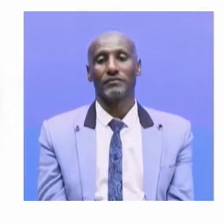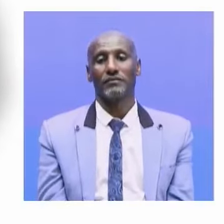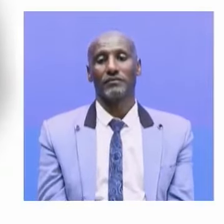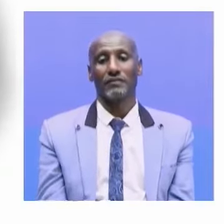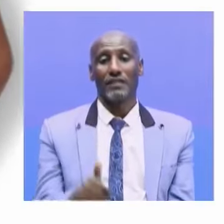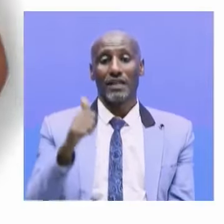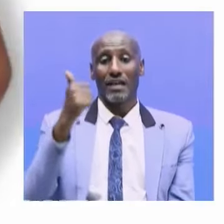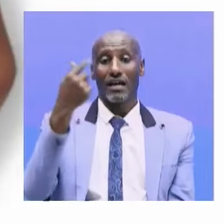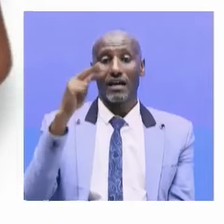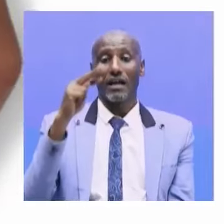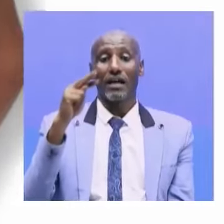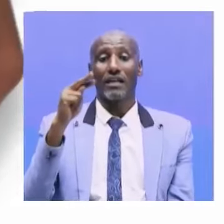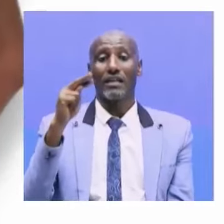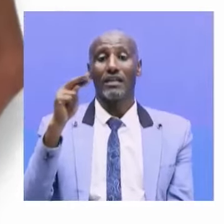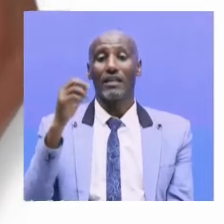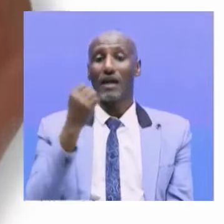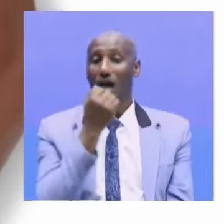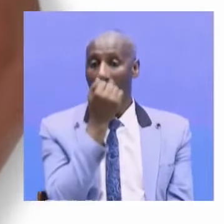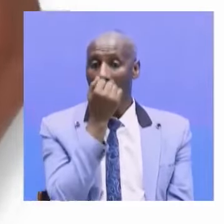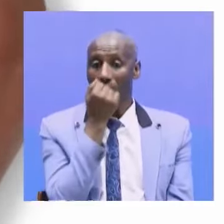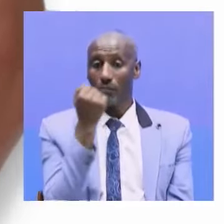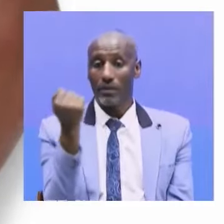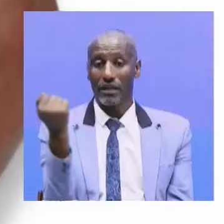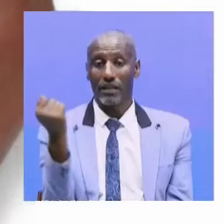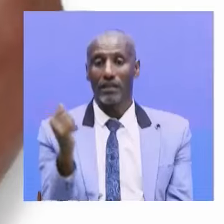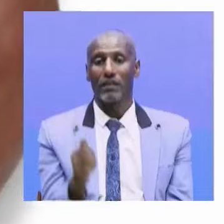an apple,